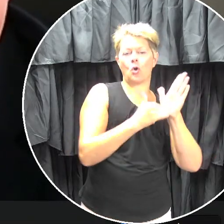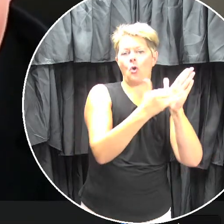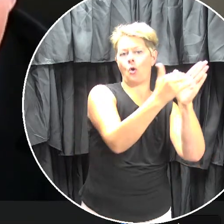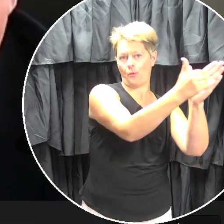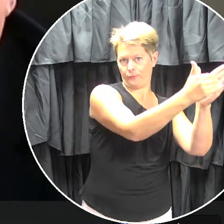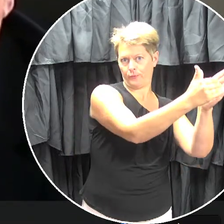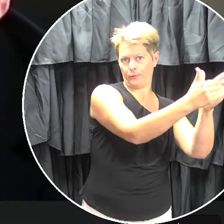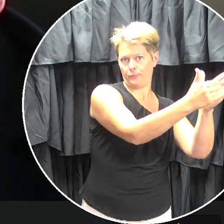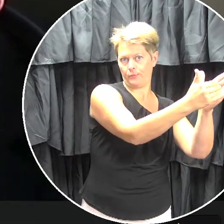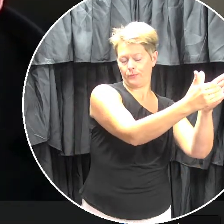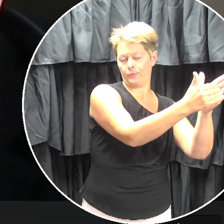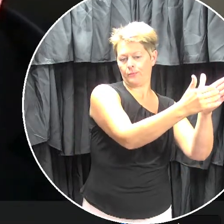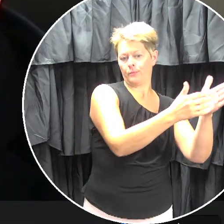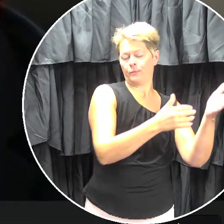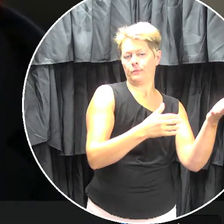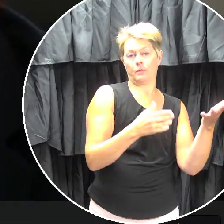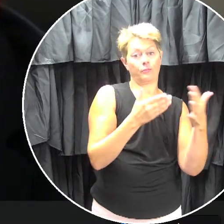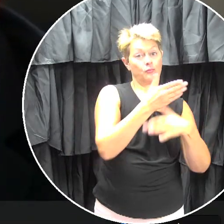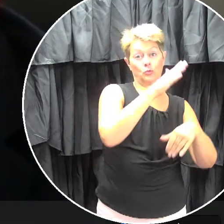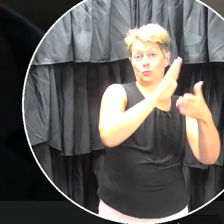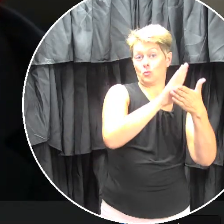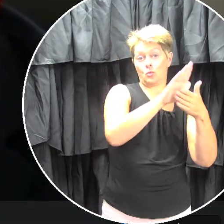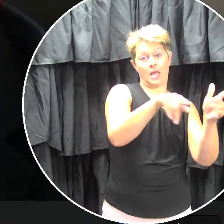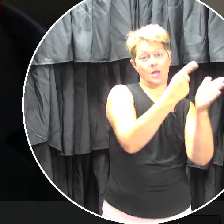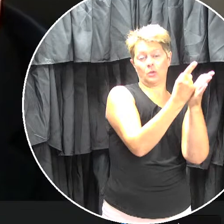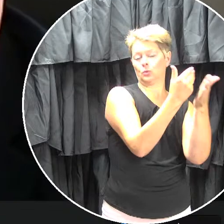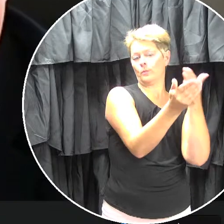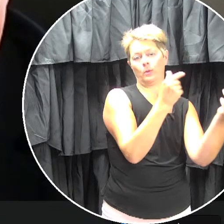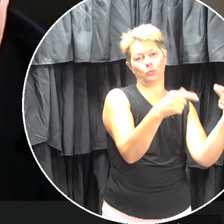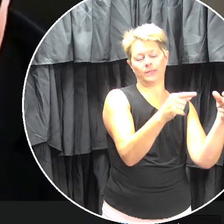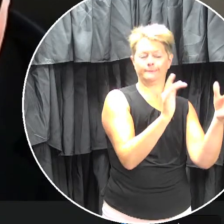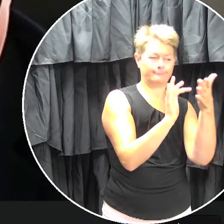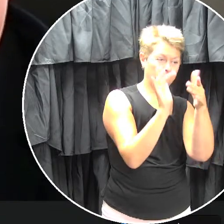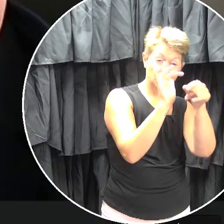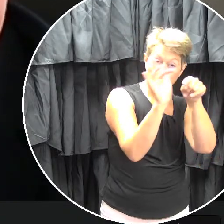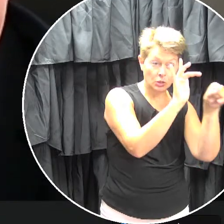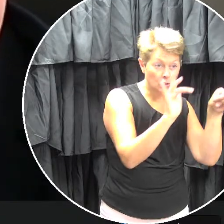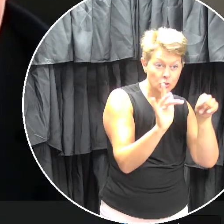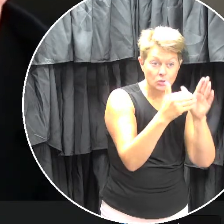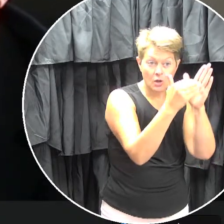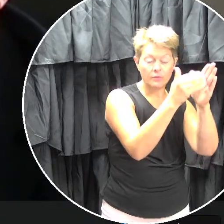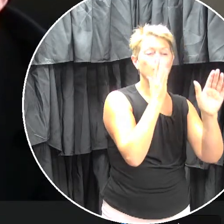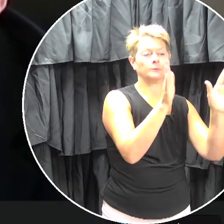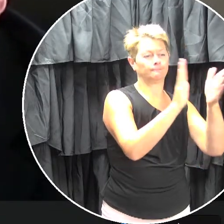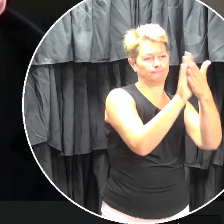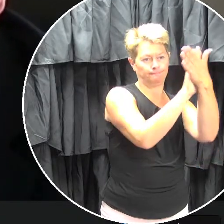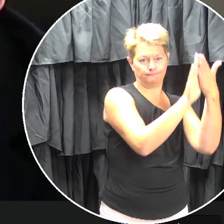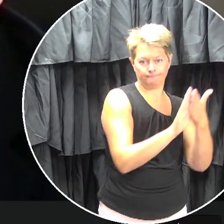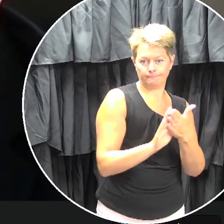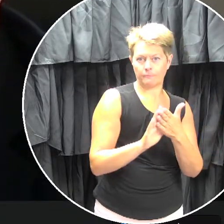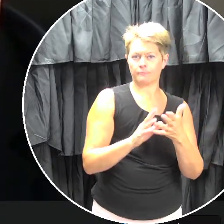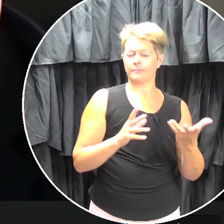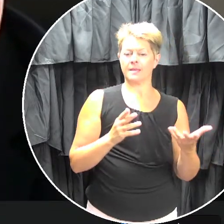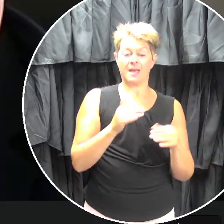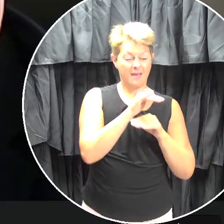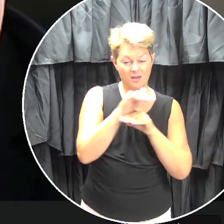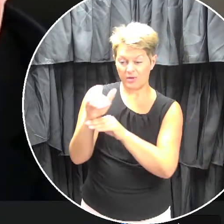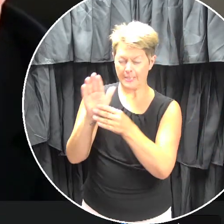while school is even on. And cleaning and disinfecting every